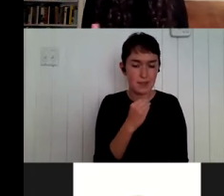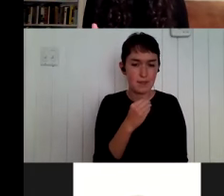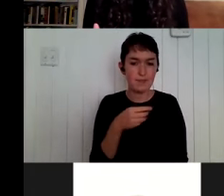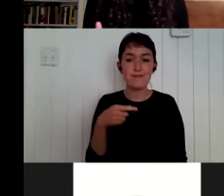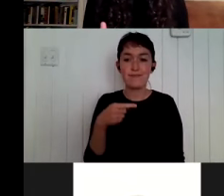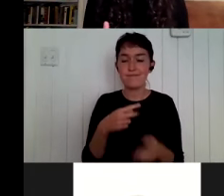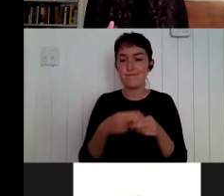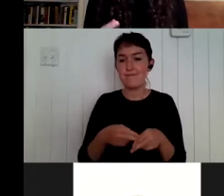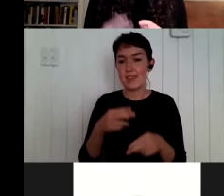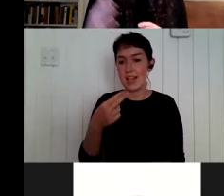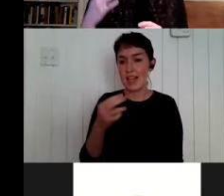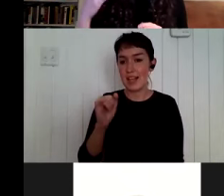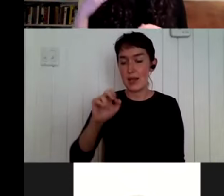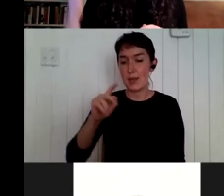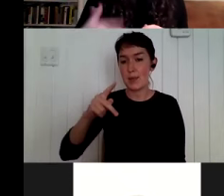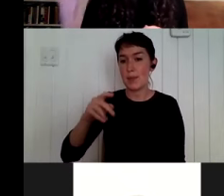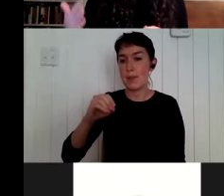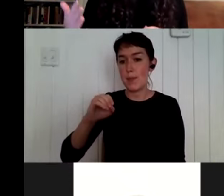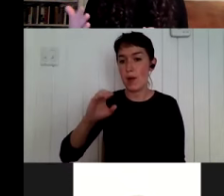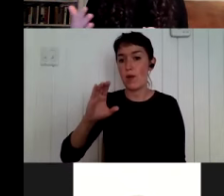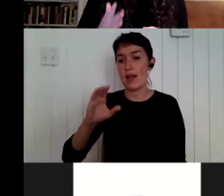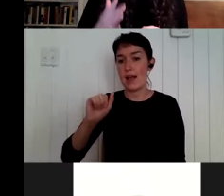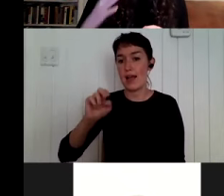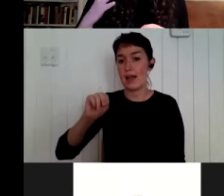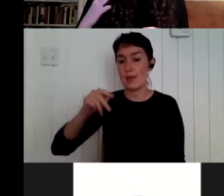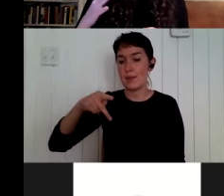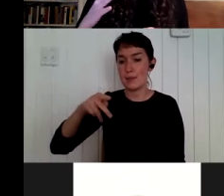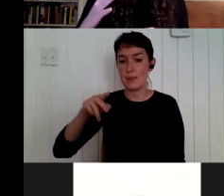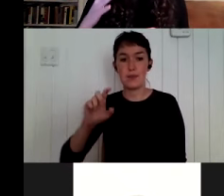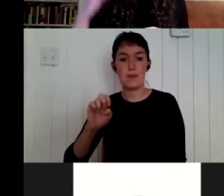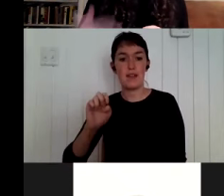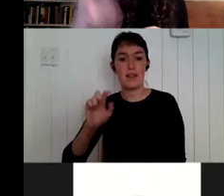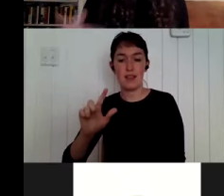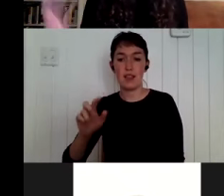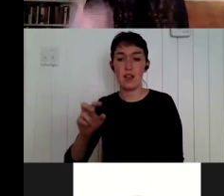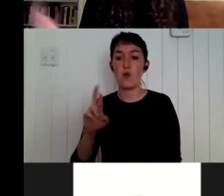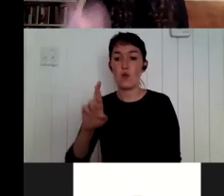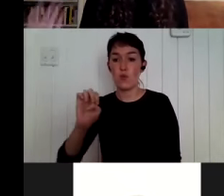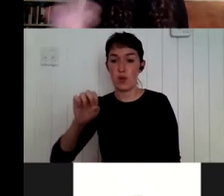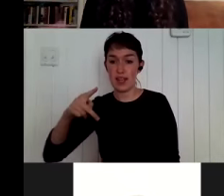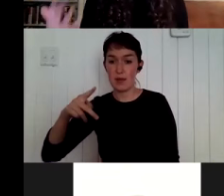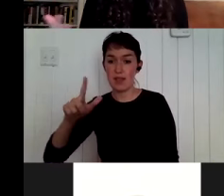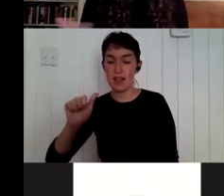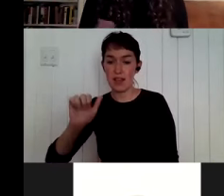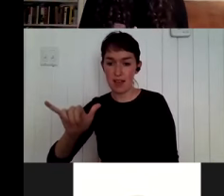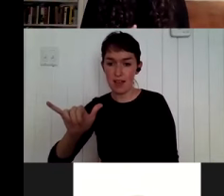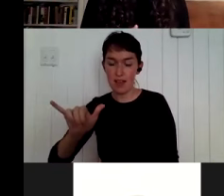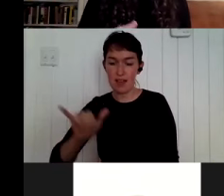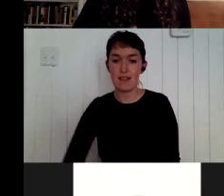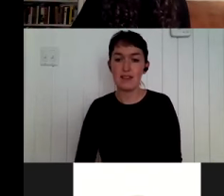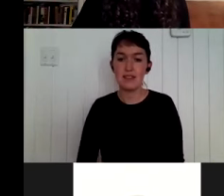to be important because this reactivation or sort of activating these memories during the sleep